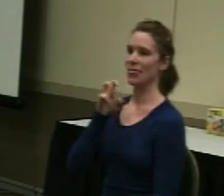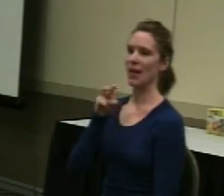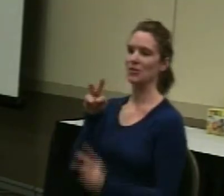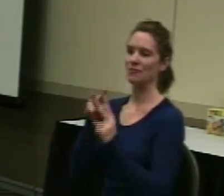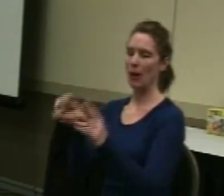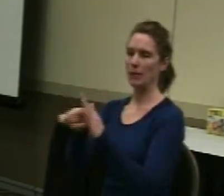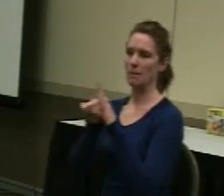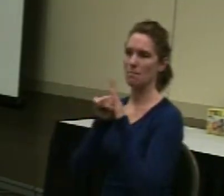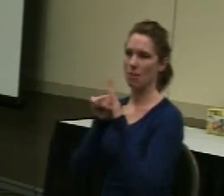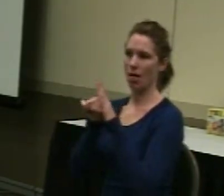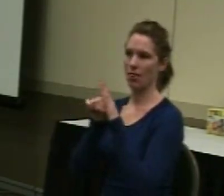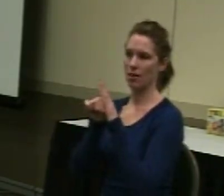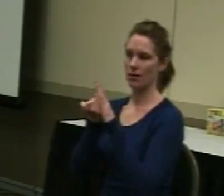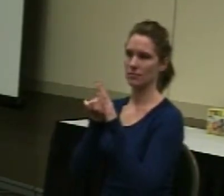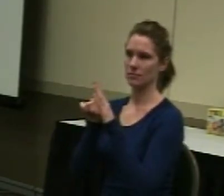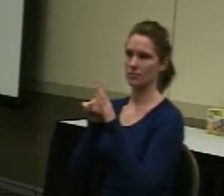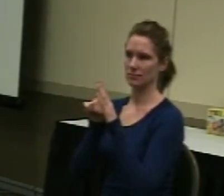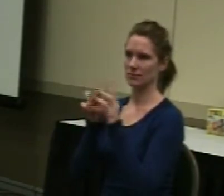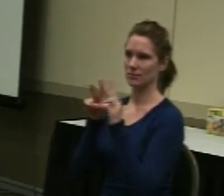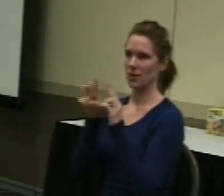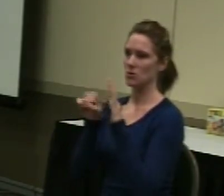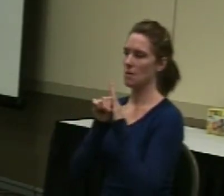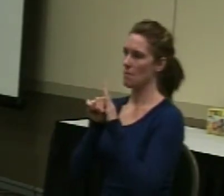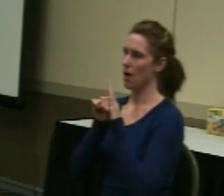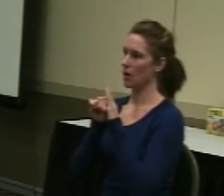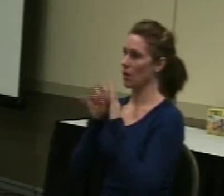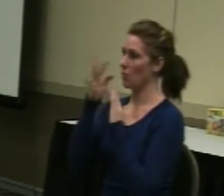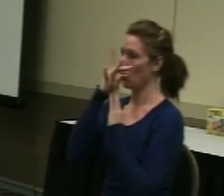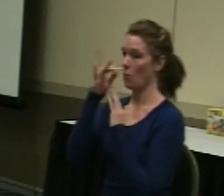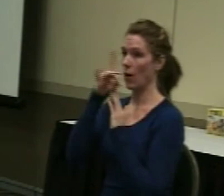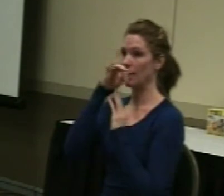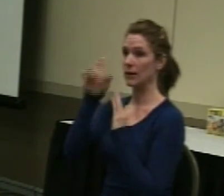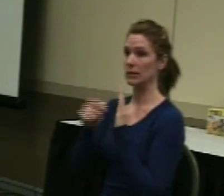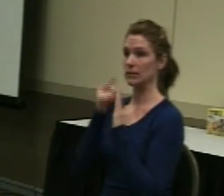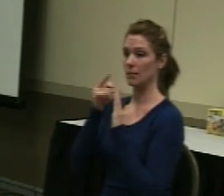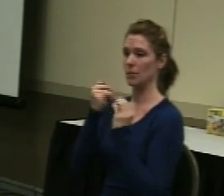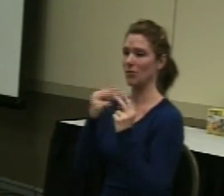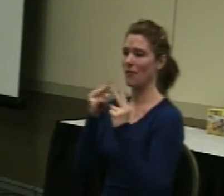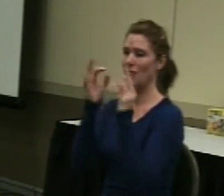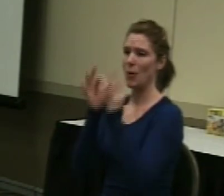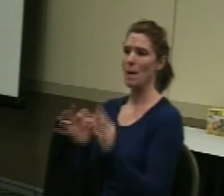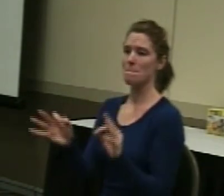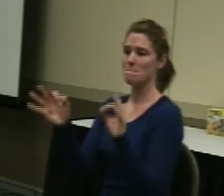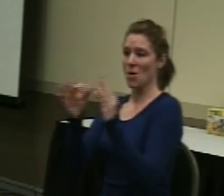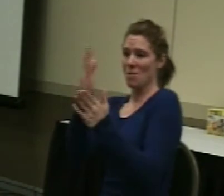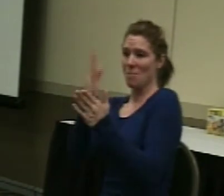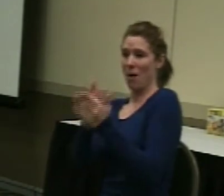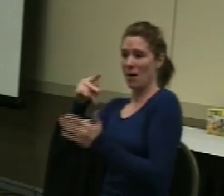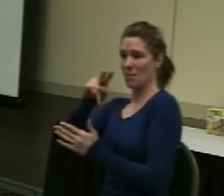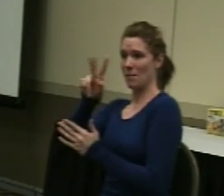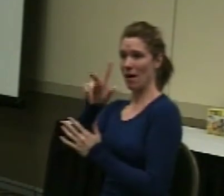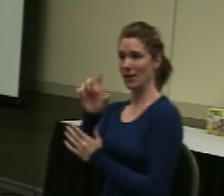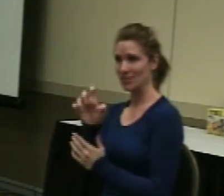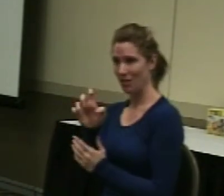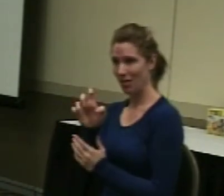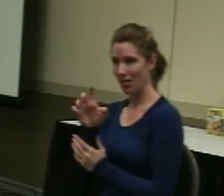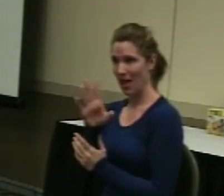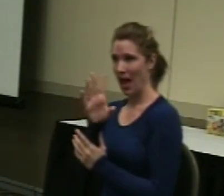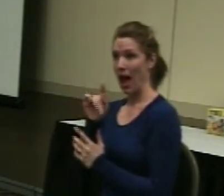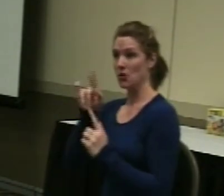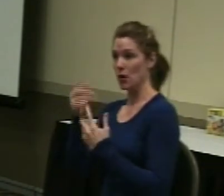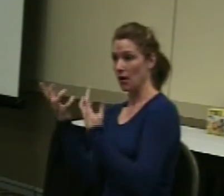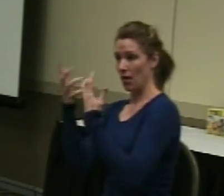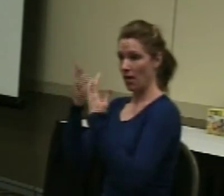symbolic because sometimes you have a crucial piece of the puzzle. And when that's put with